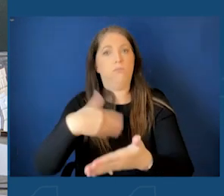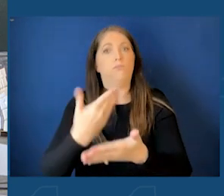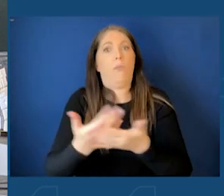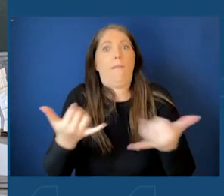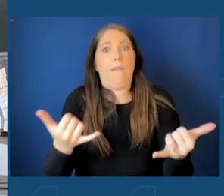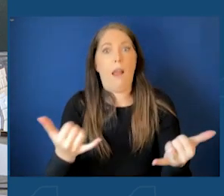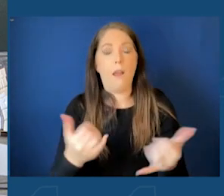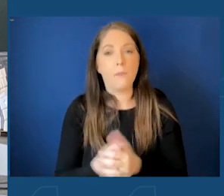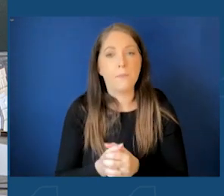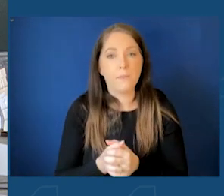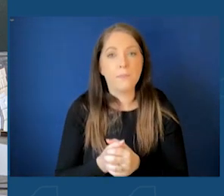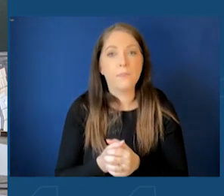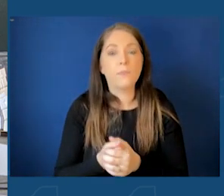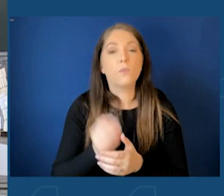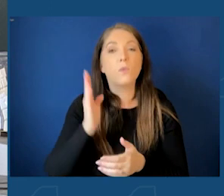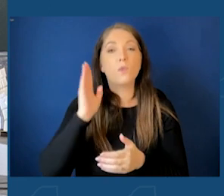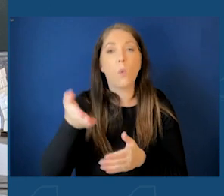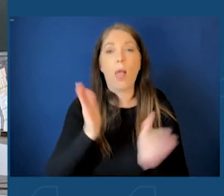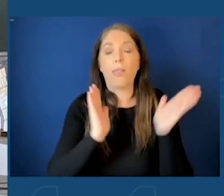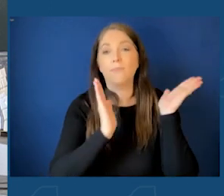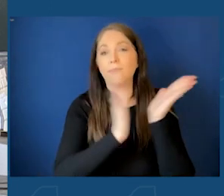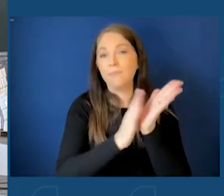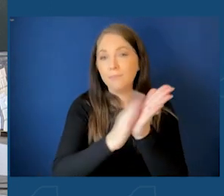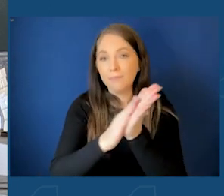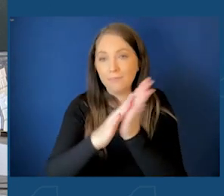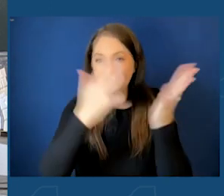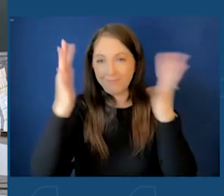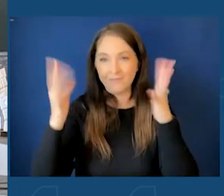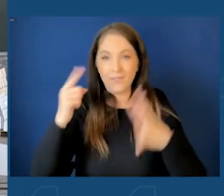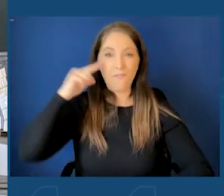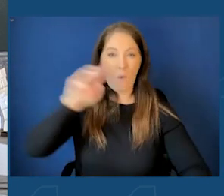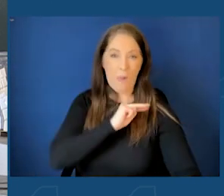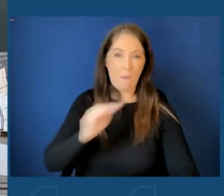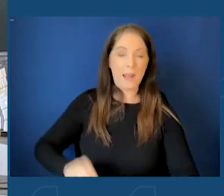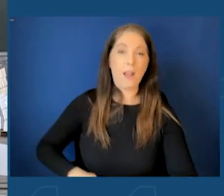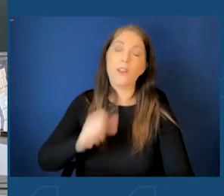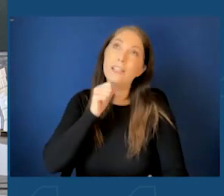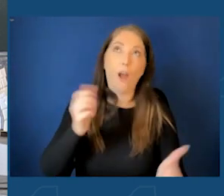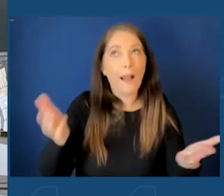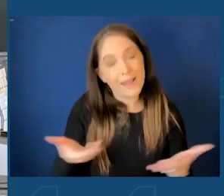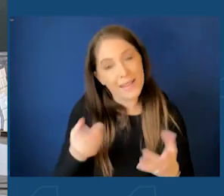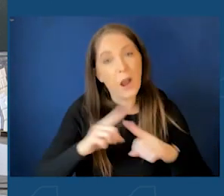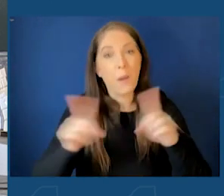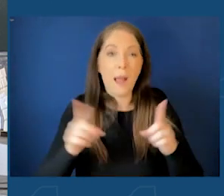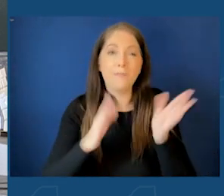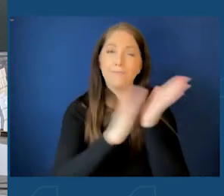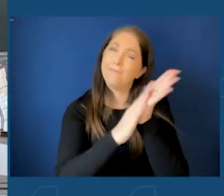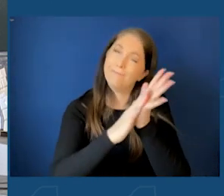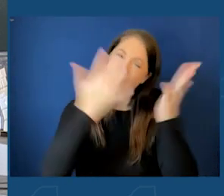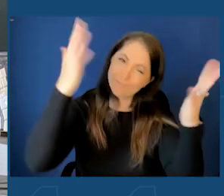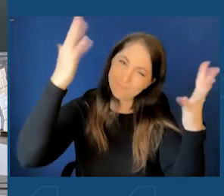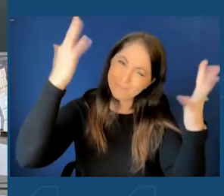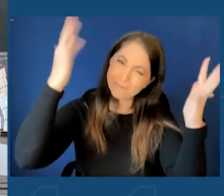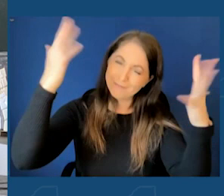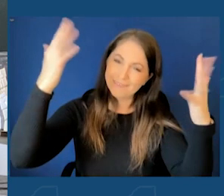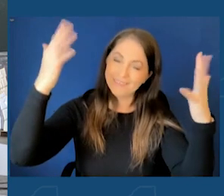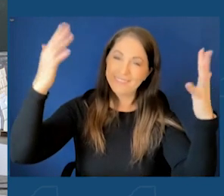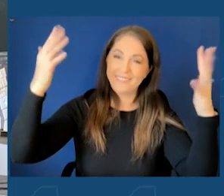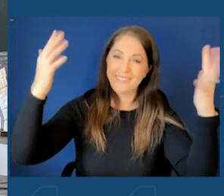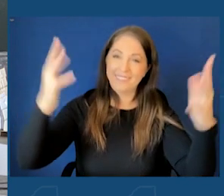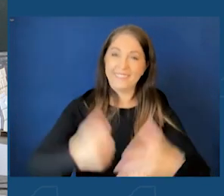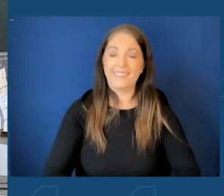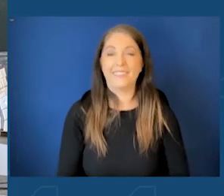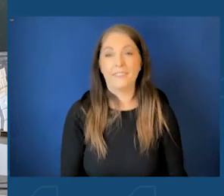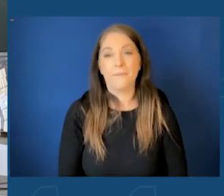we're gonna give a round of applause for the mayor, even though he's not here loud enough for him to hear it wherever he's traveling in this